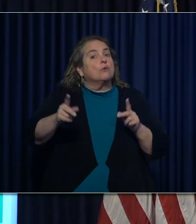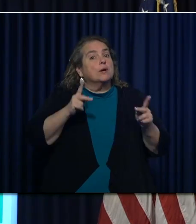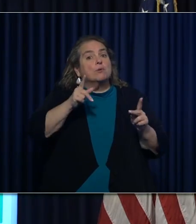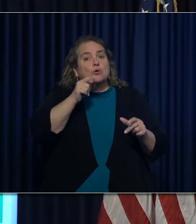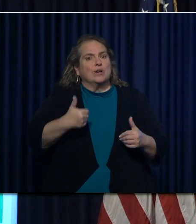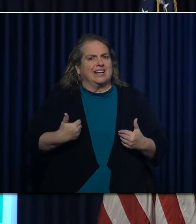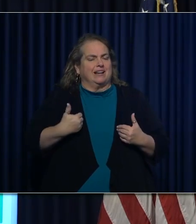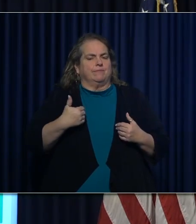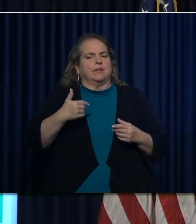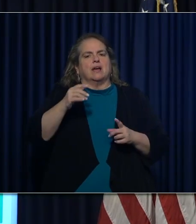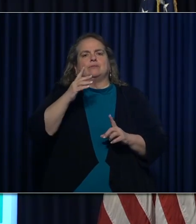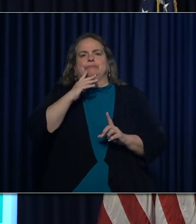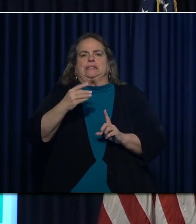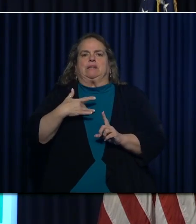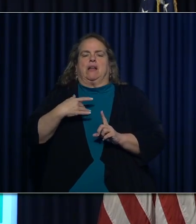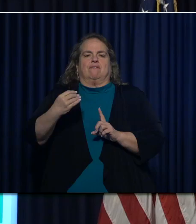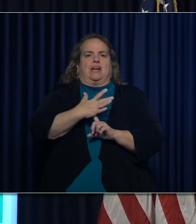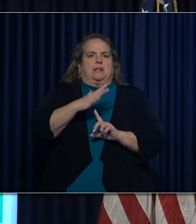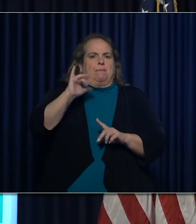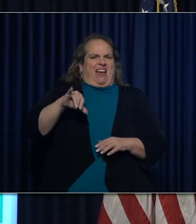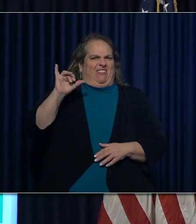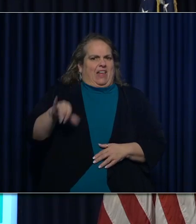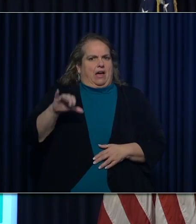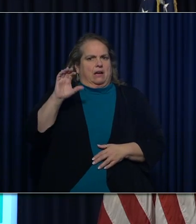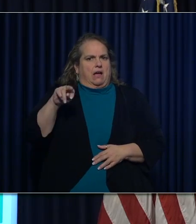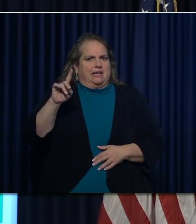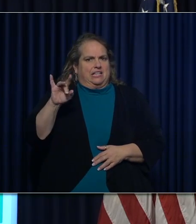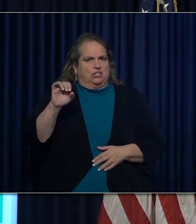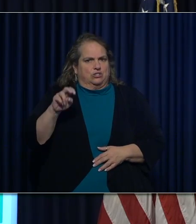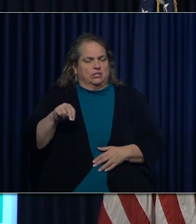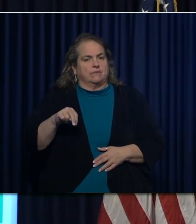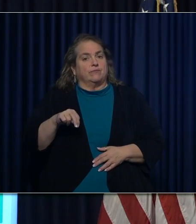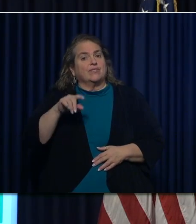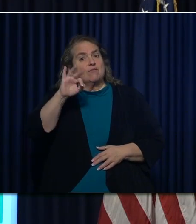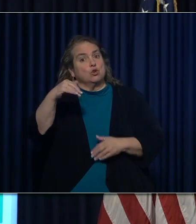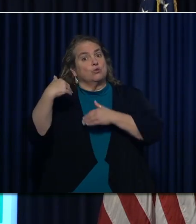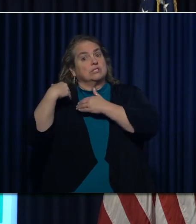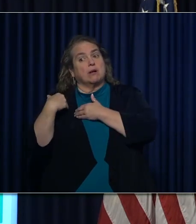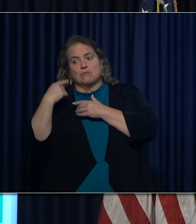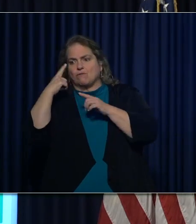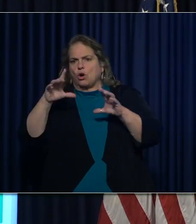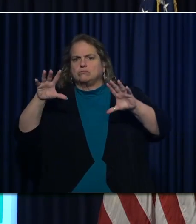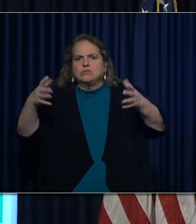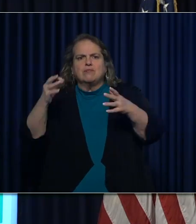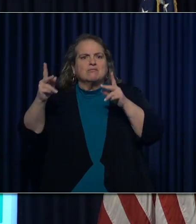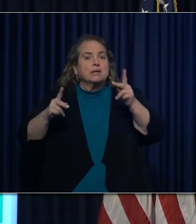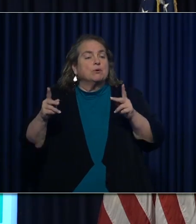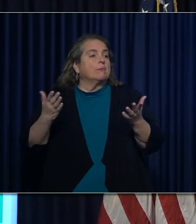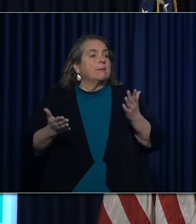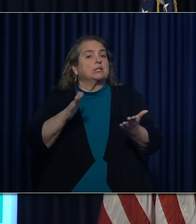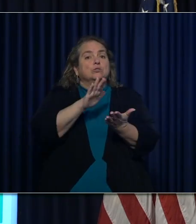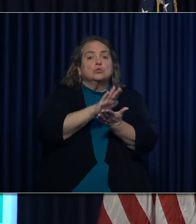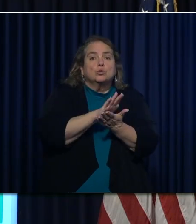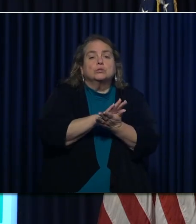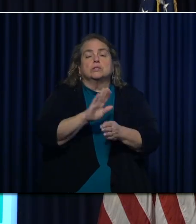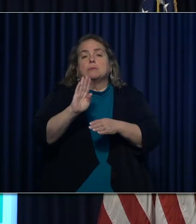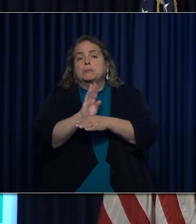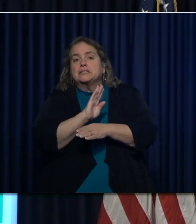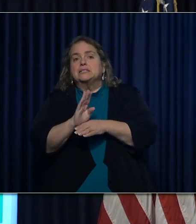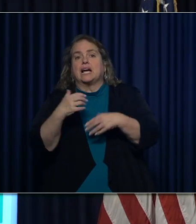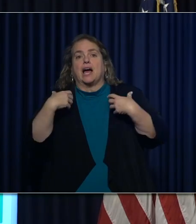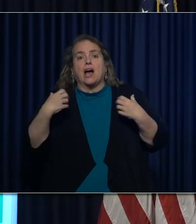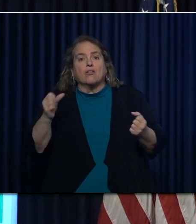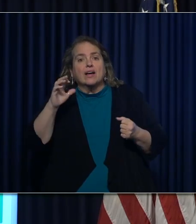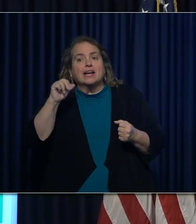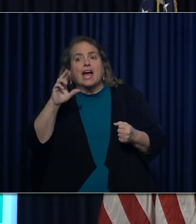condition. If you are responsible for populations of people, that may be schools, businesses, healthcare facilities, public